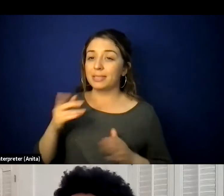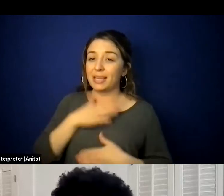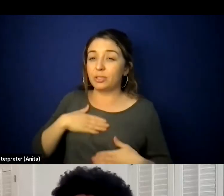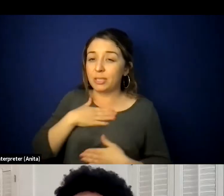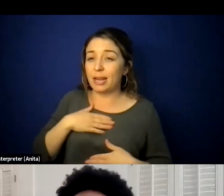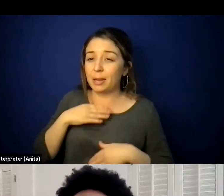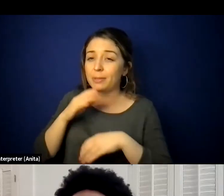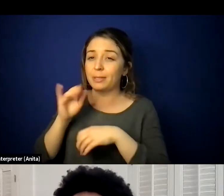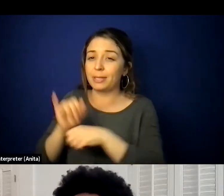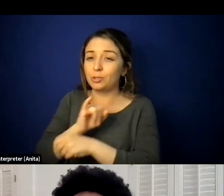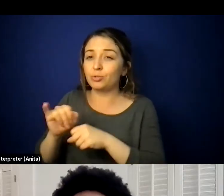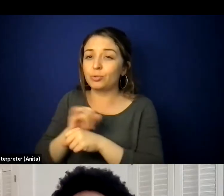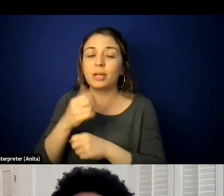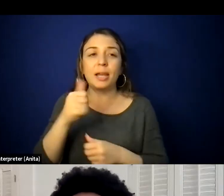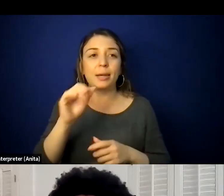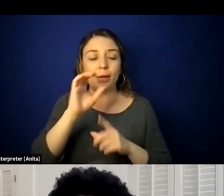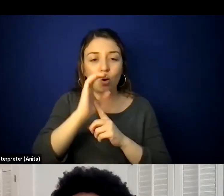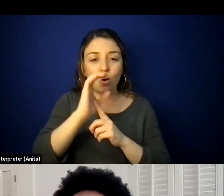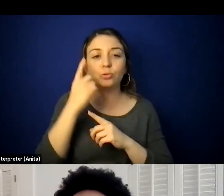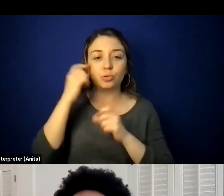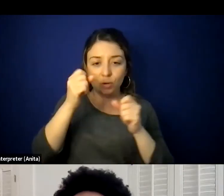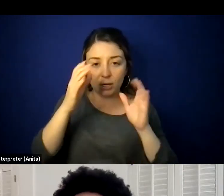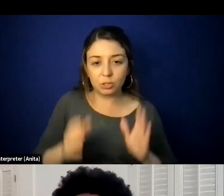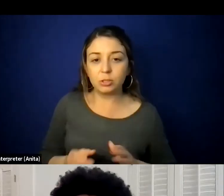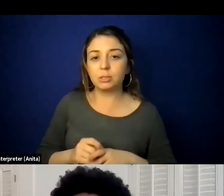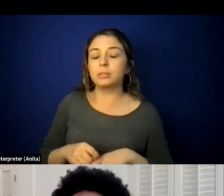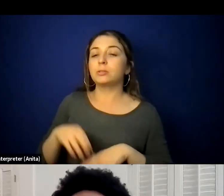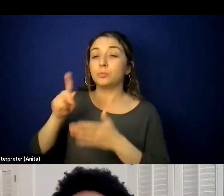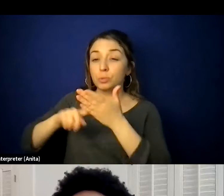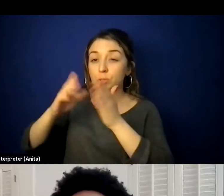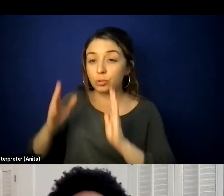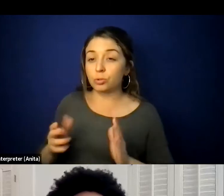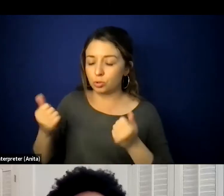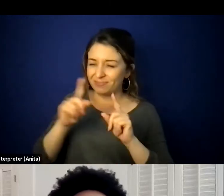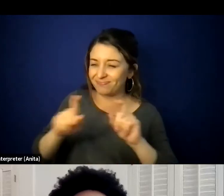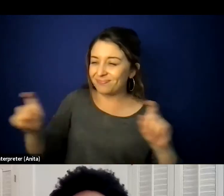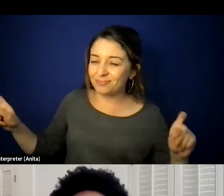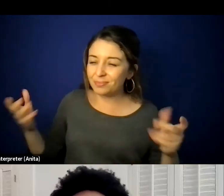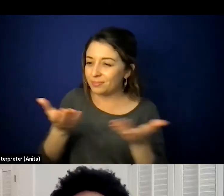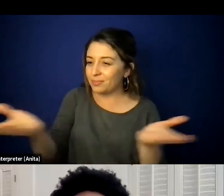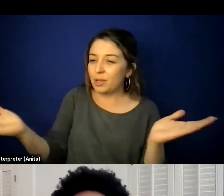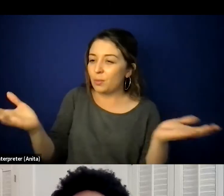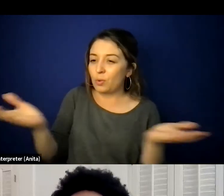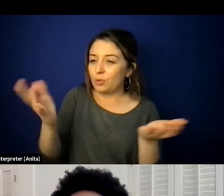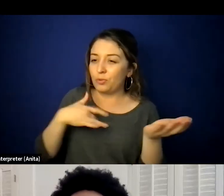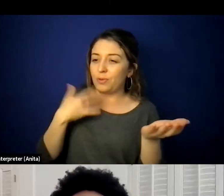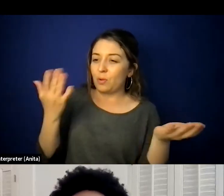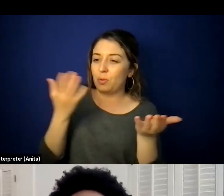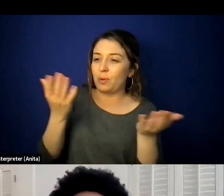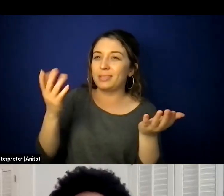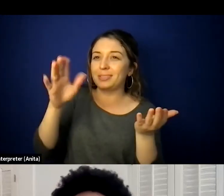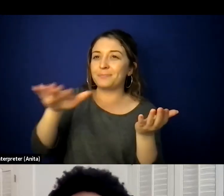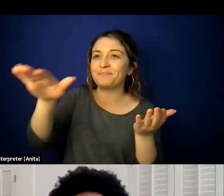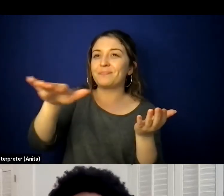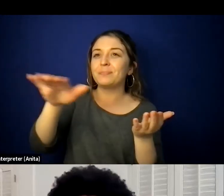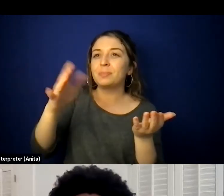and movement leaders, cultural strategists, researchers, and really sort of saying, well, what do you think? What are the